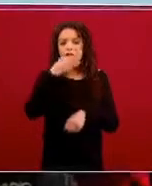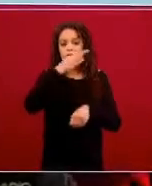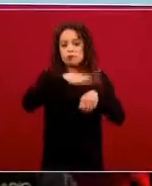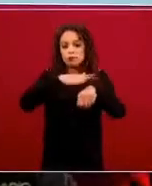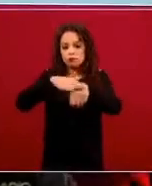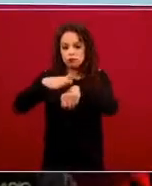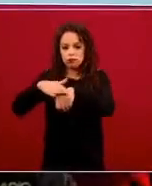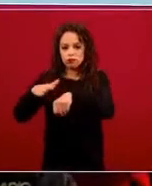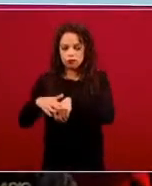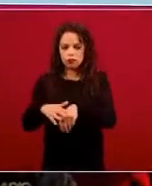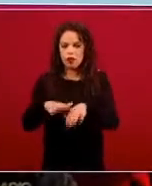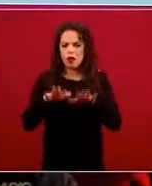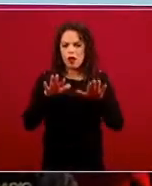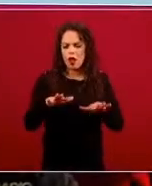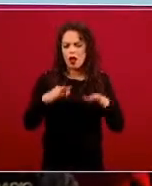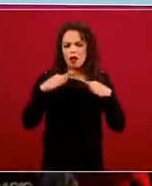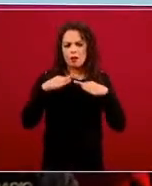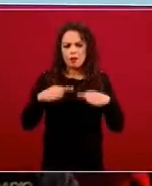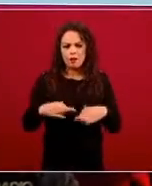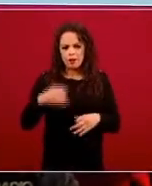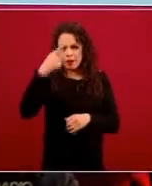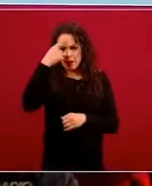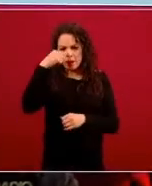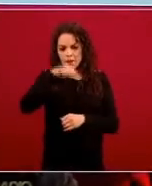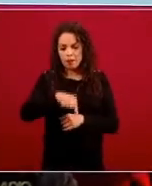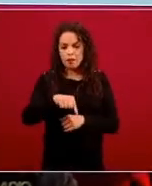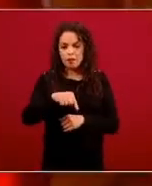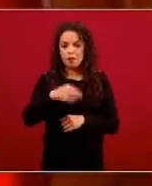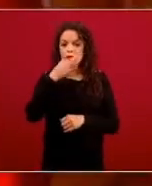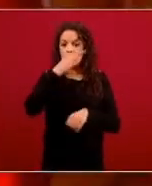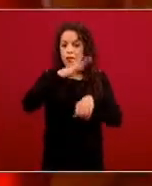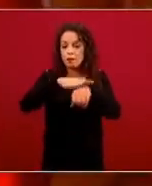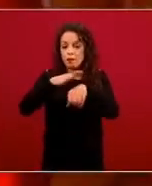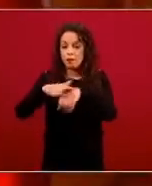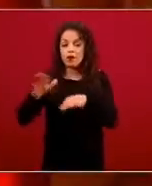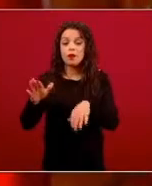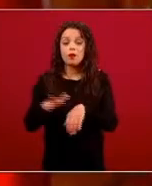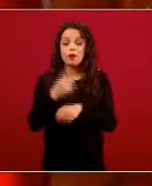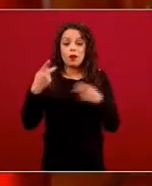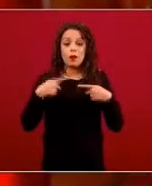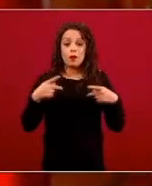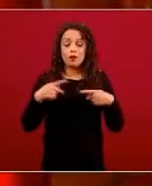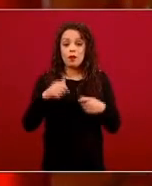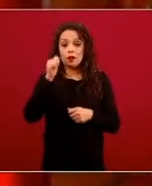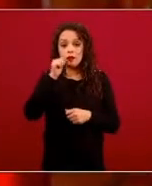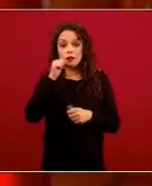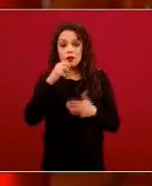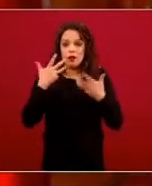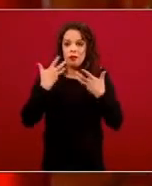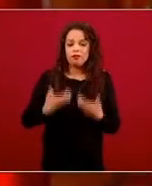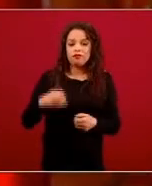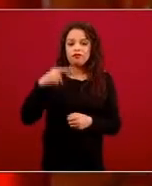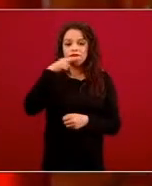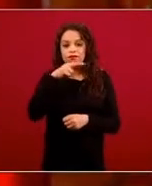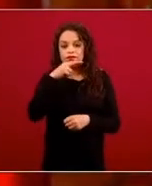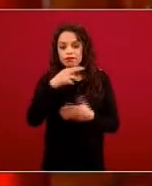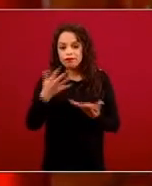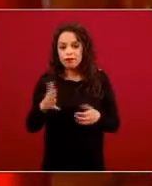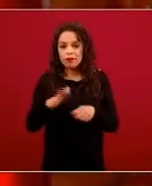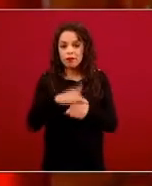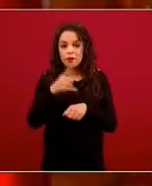social media. We wanted to make sure that people did understand what we were wanting to communicate to